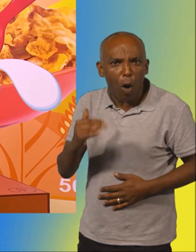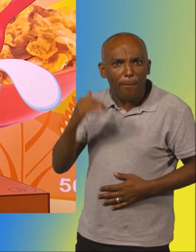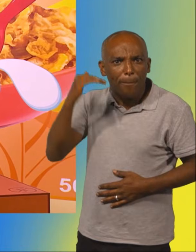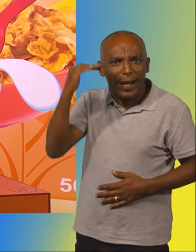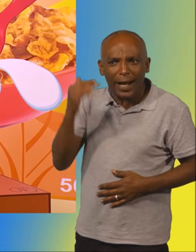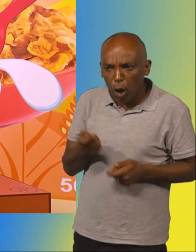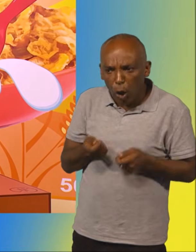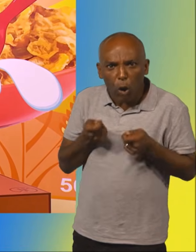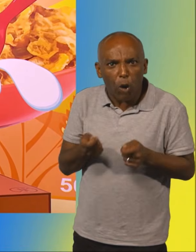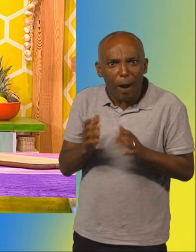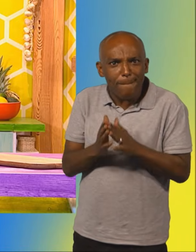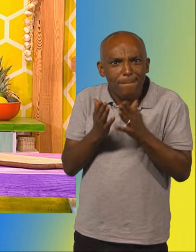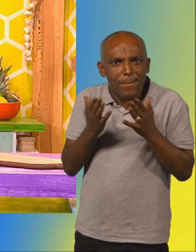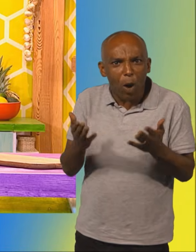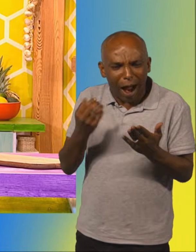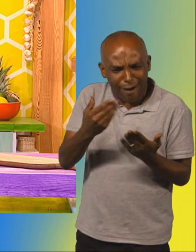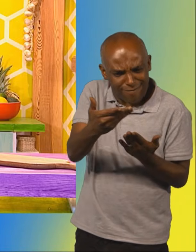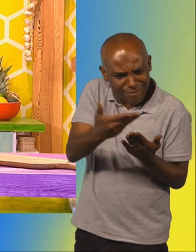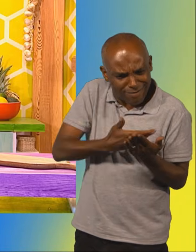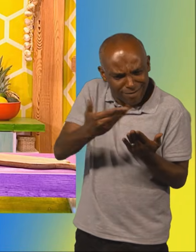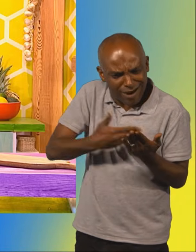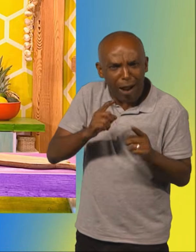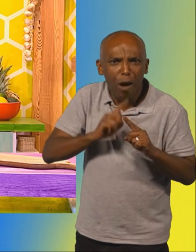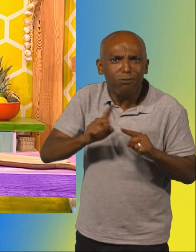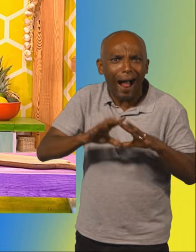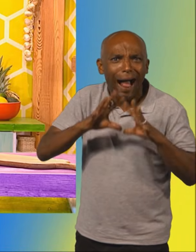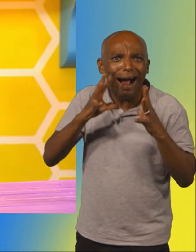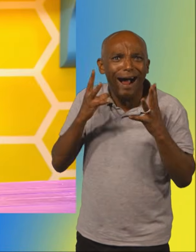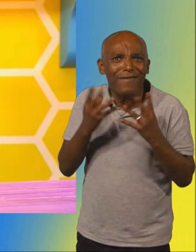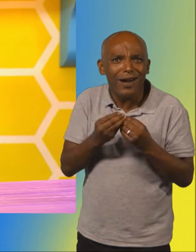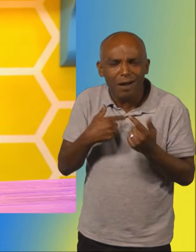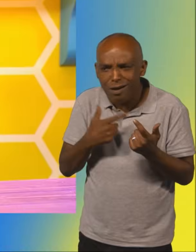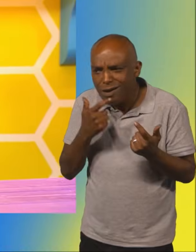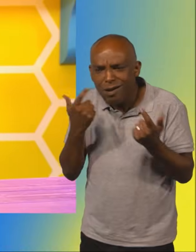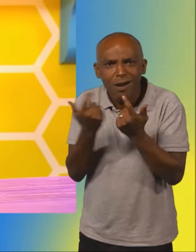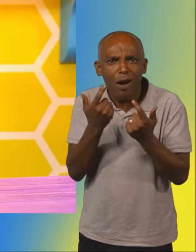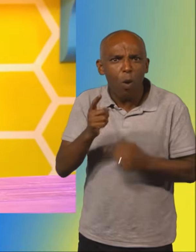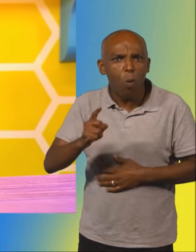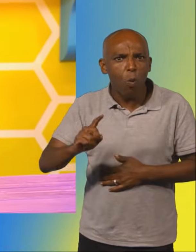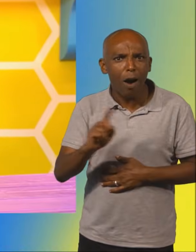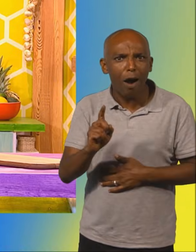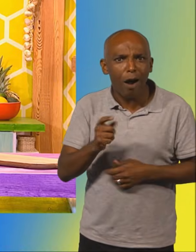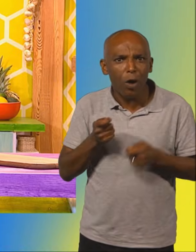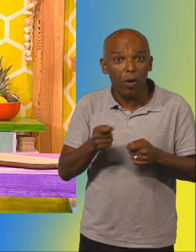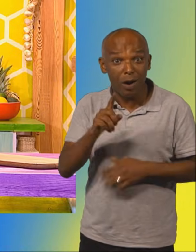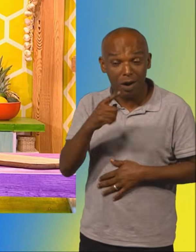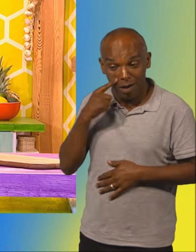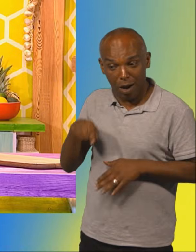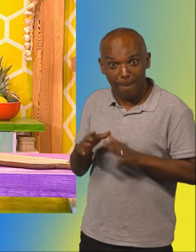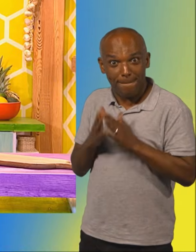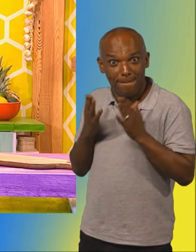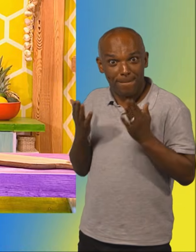we look for things to cook? In the book, in Big Cook's book.